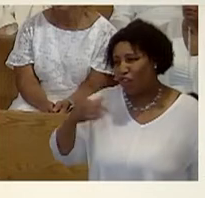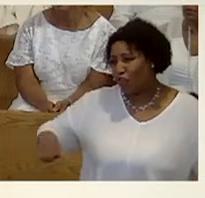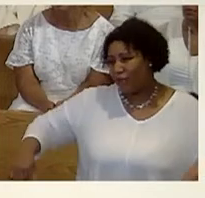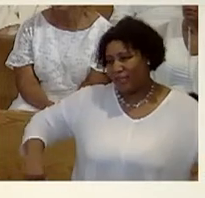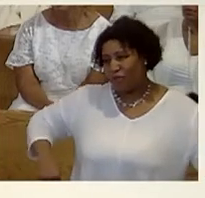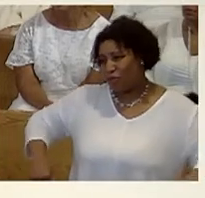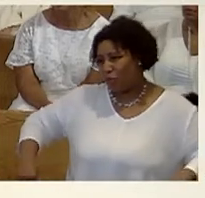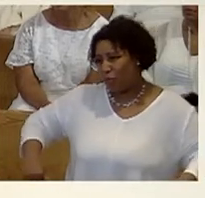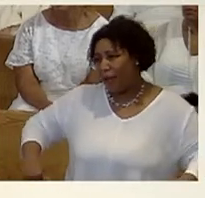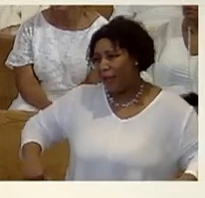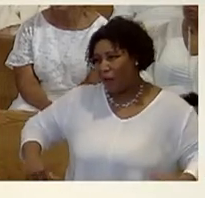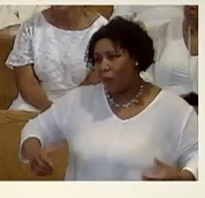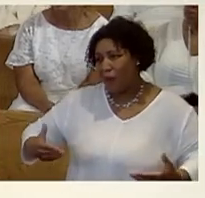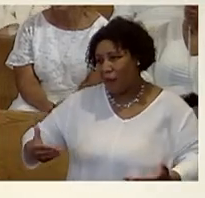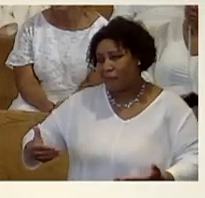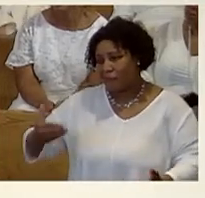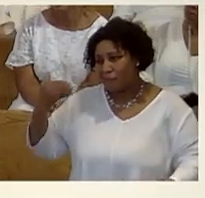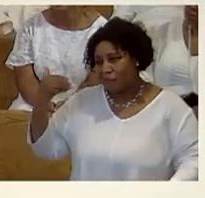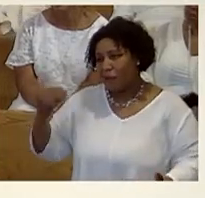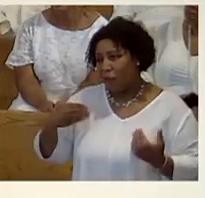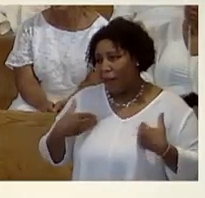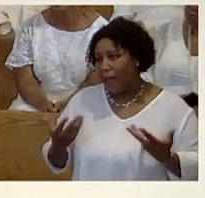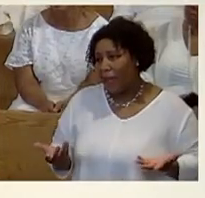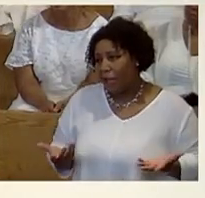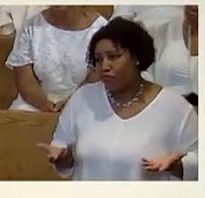what I once had.